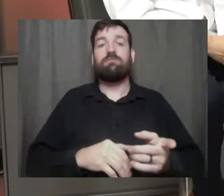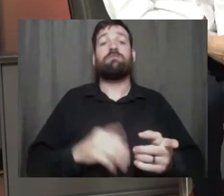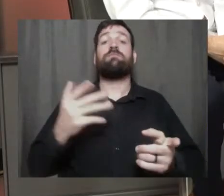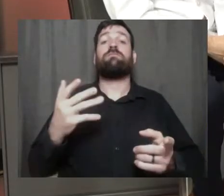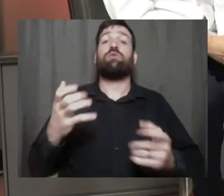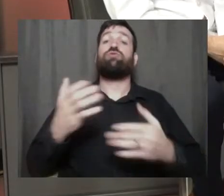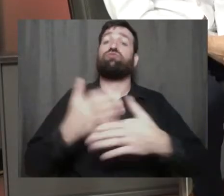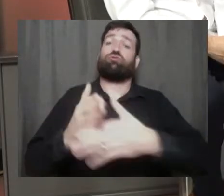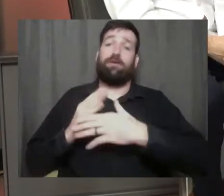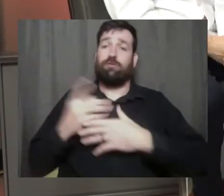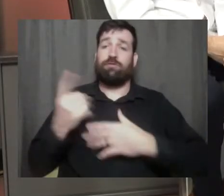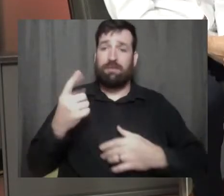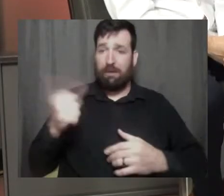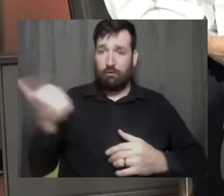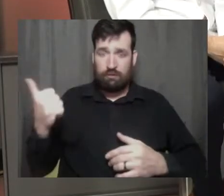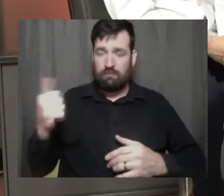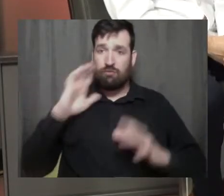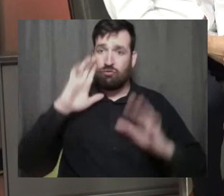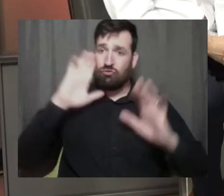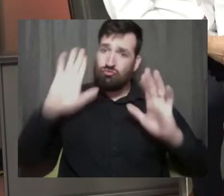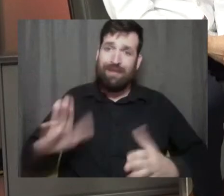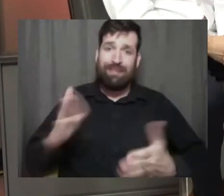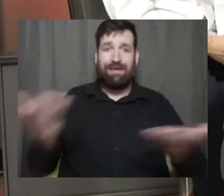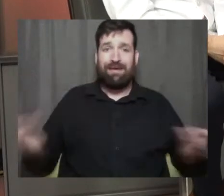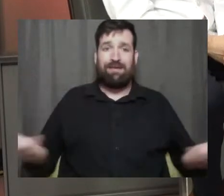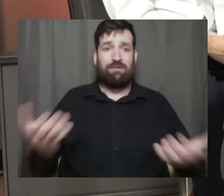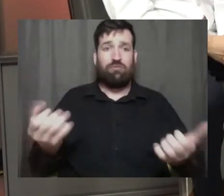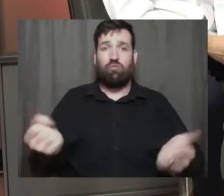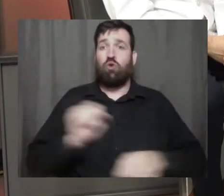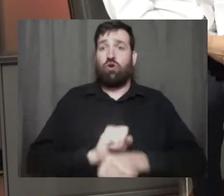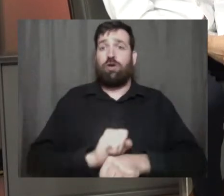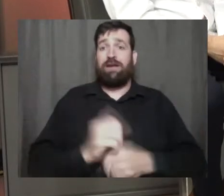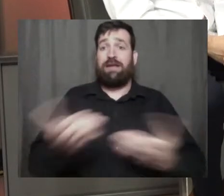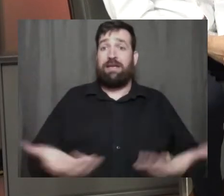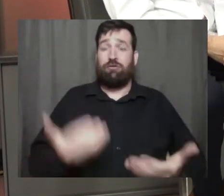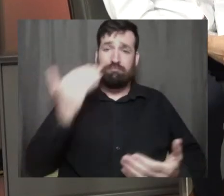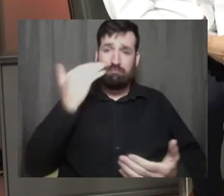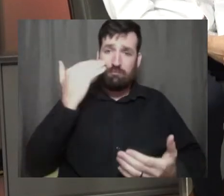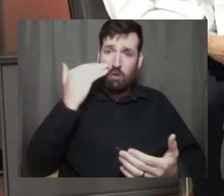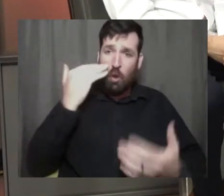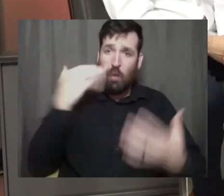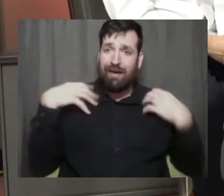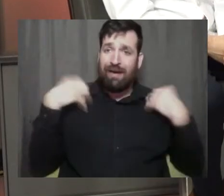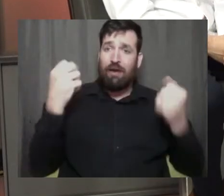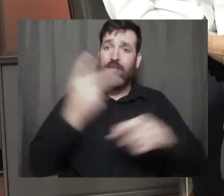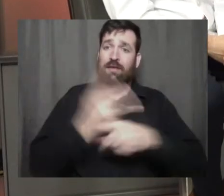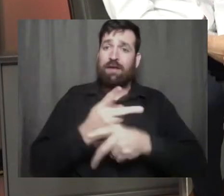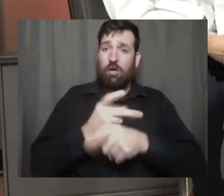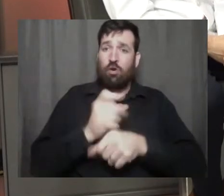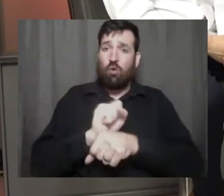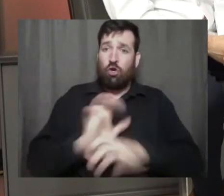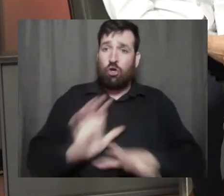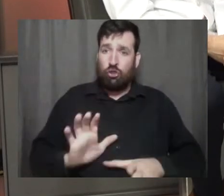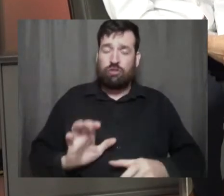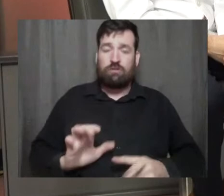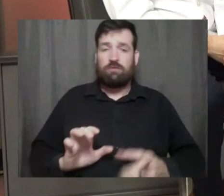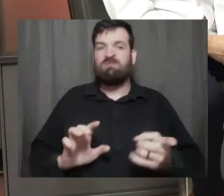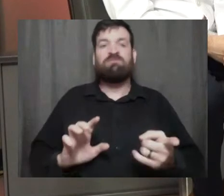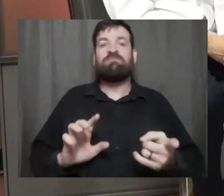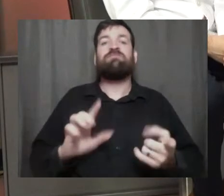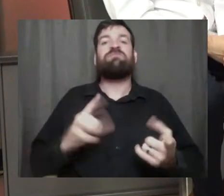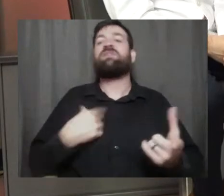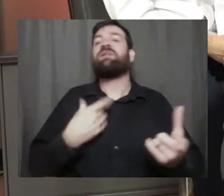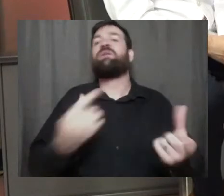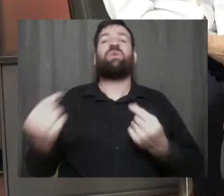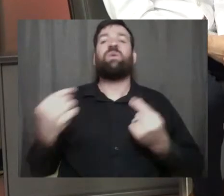great things about working here at the University of Kansas Health System is getting to know our healthcare workers behind the mask, like what makes them tick in real life. And for